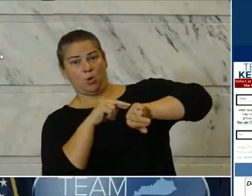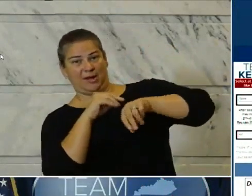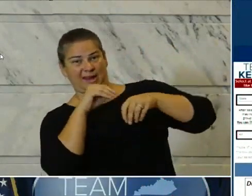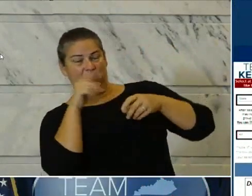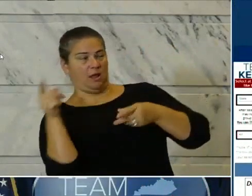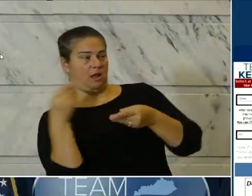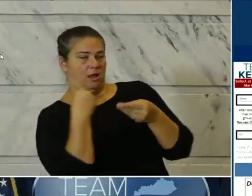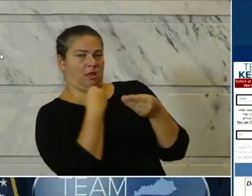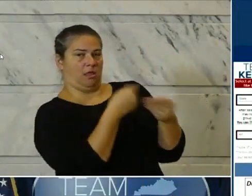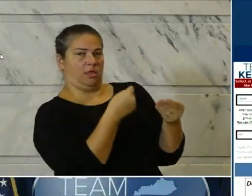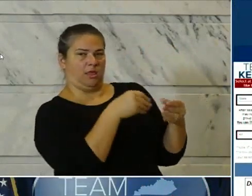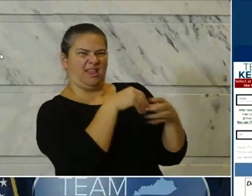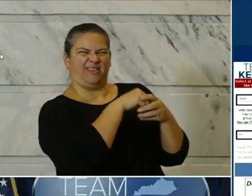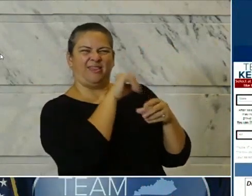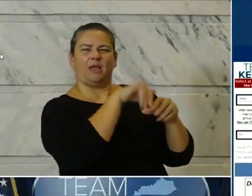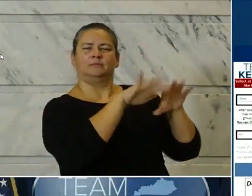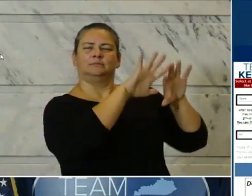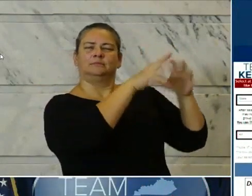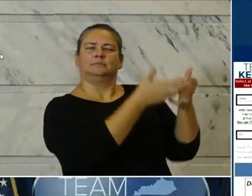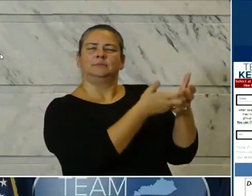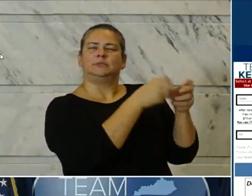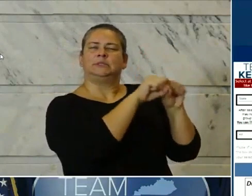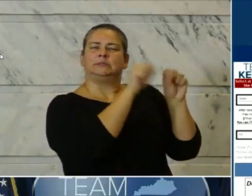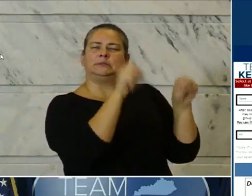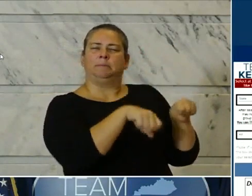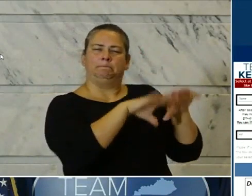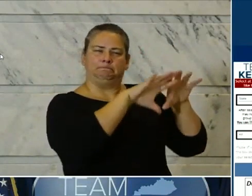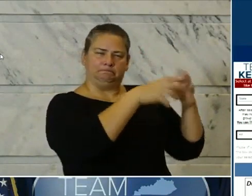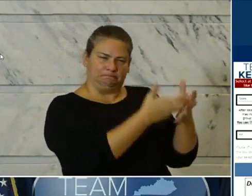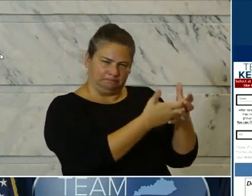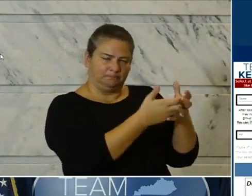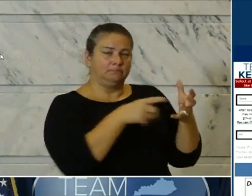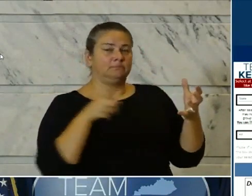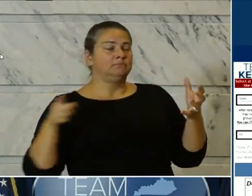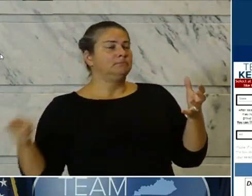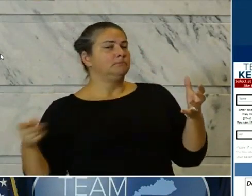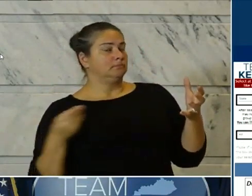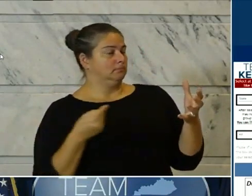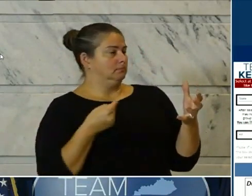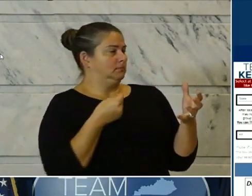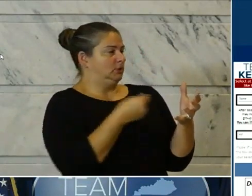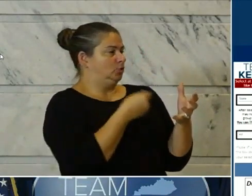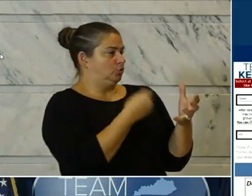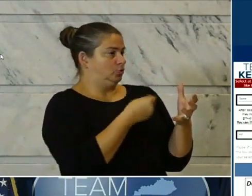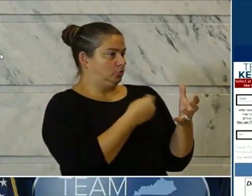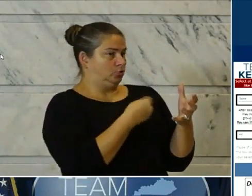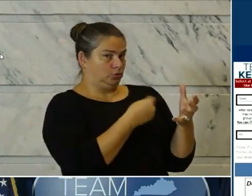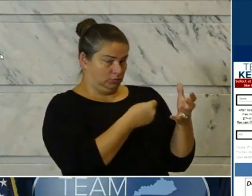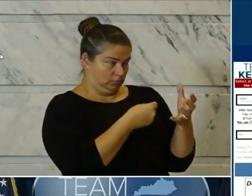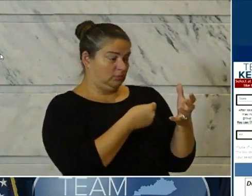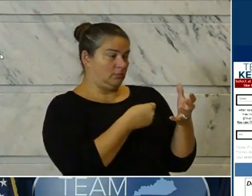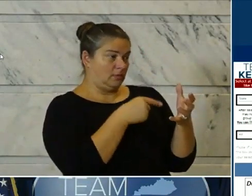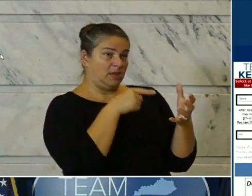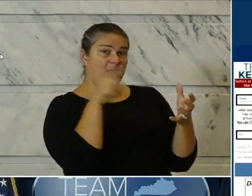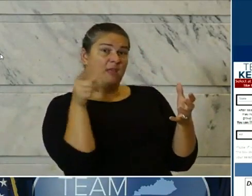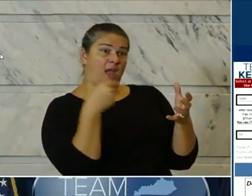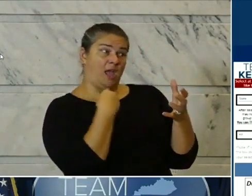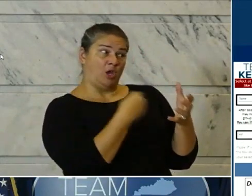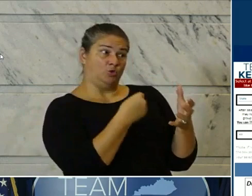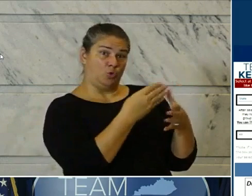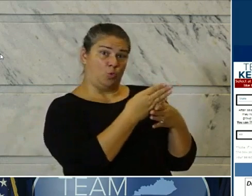The dashboard is updated daily. Anything that is reported over the weekend will be included in the Monday